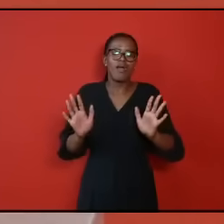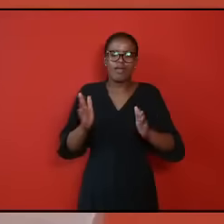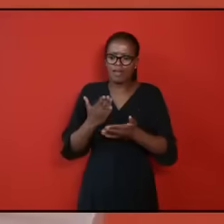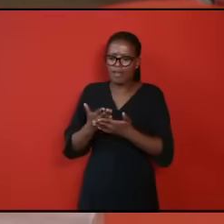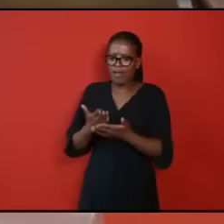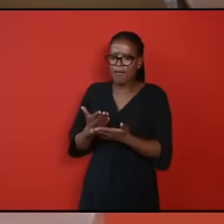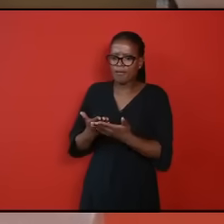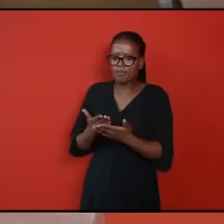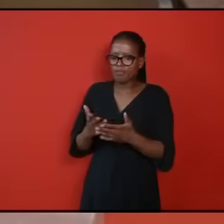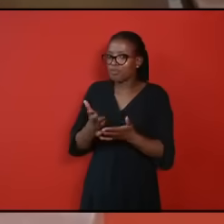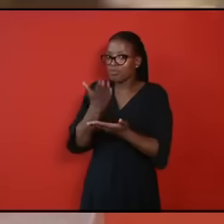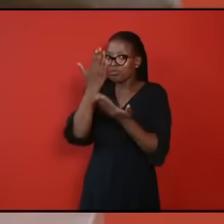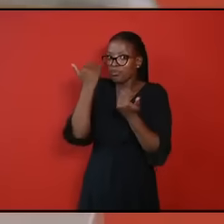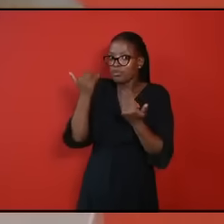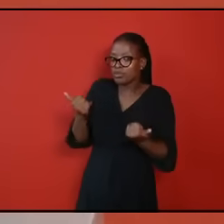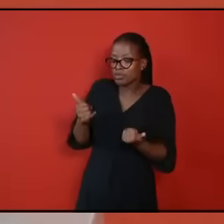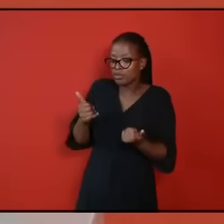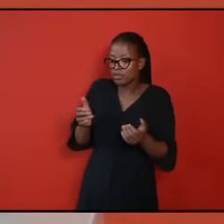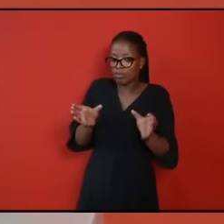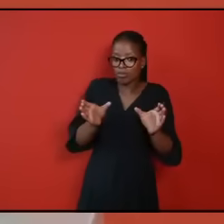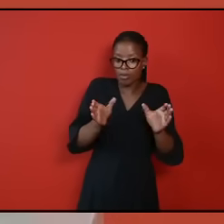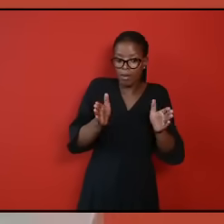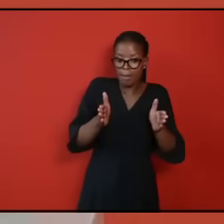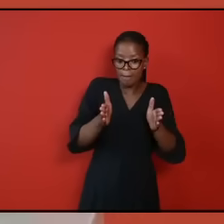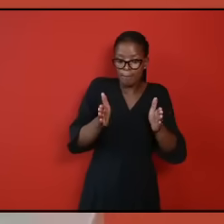crime is not going to happen at this portion.